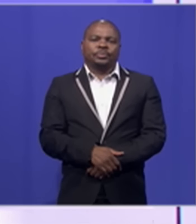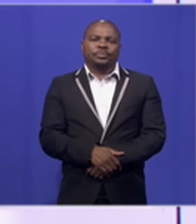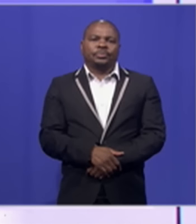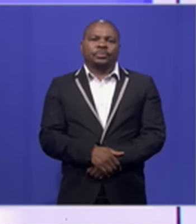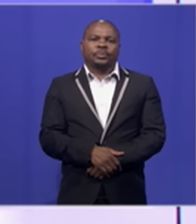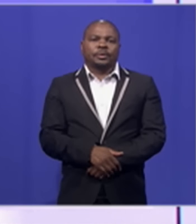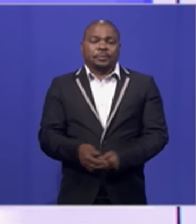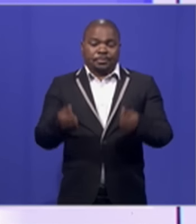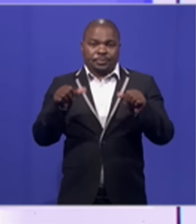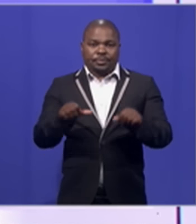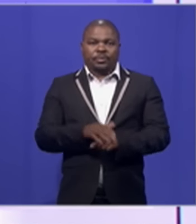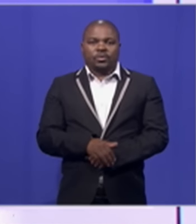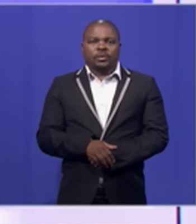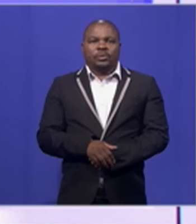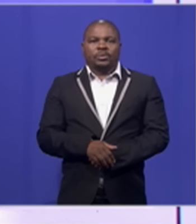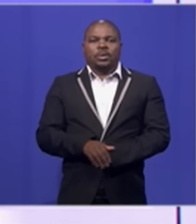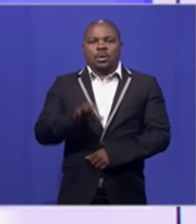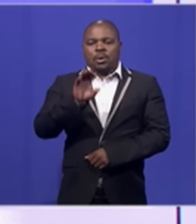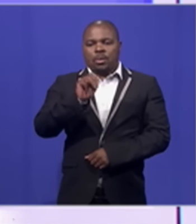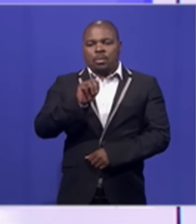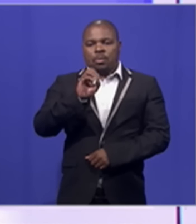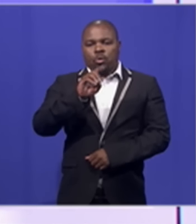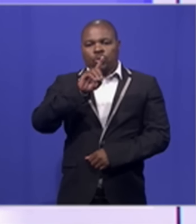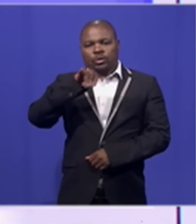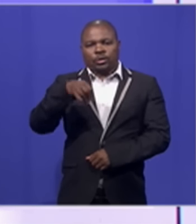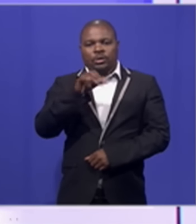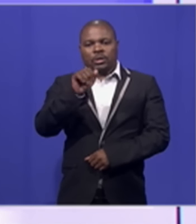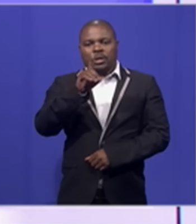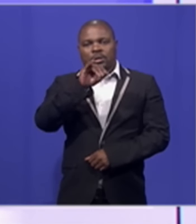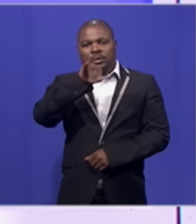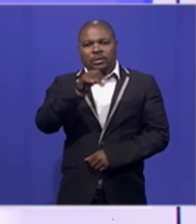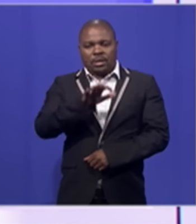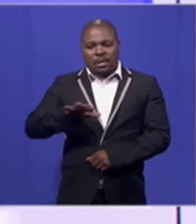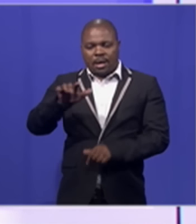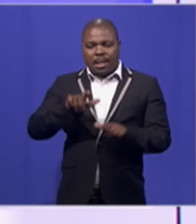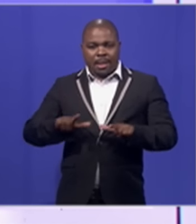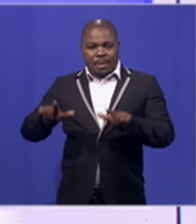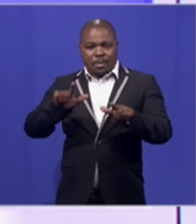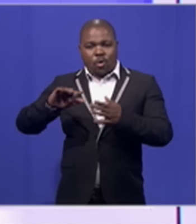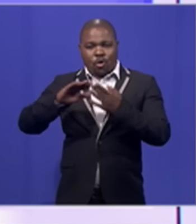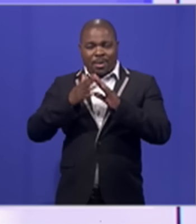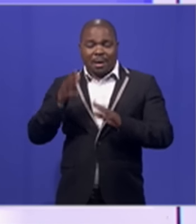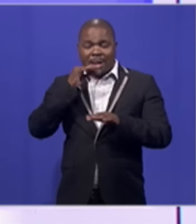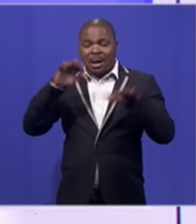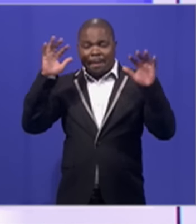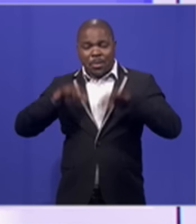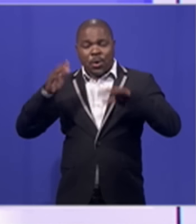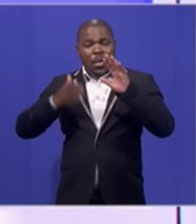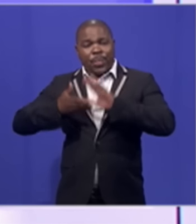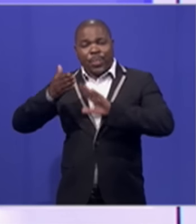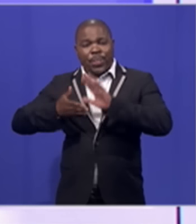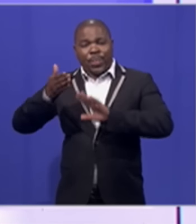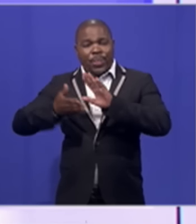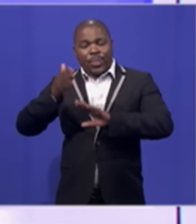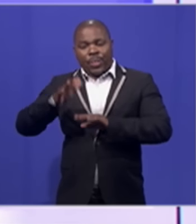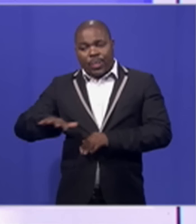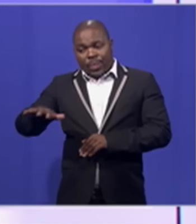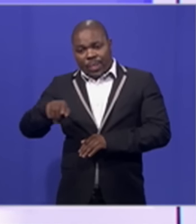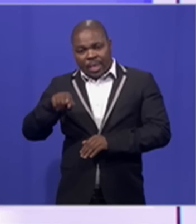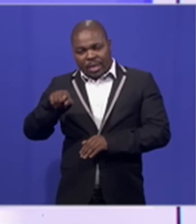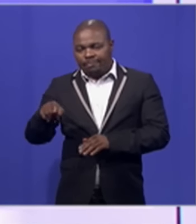O sa le jwalo baahi ba Kgamojatji Bolobedu profenseng ya Limpopo ba re dipula tse sa kgaotseng di sitisitse mesebetsi ya bona ya letsatsi ka